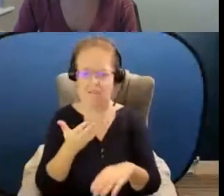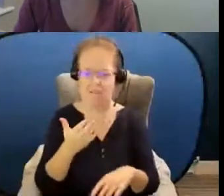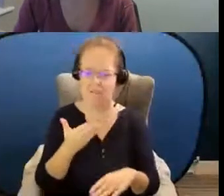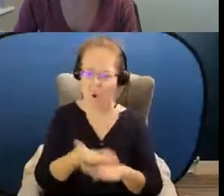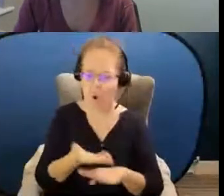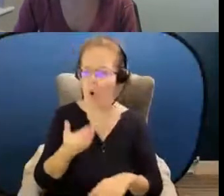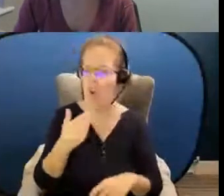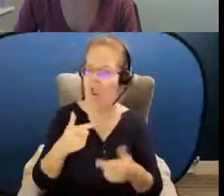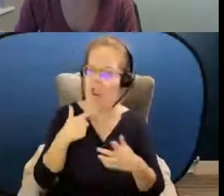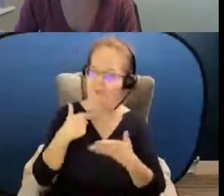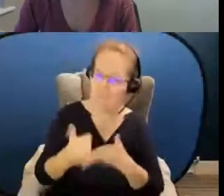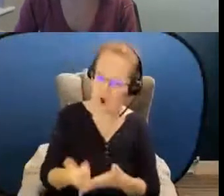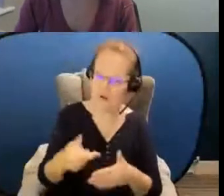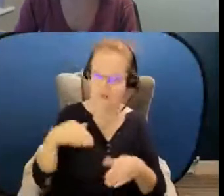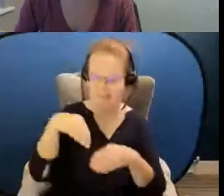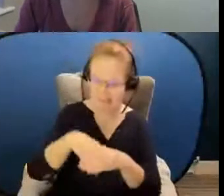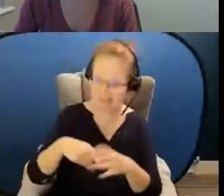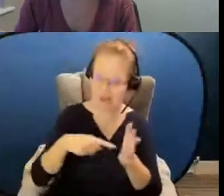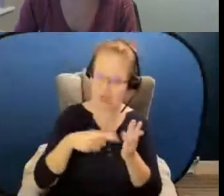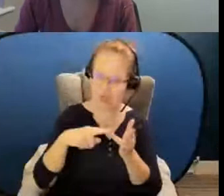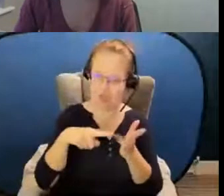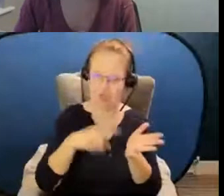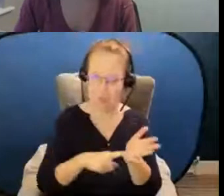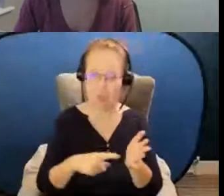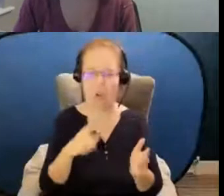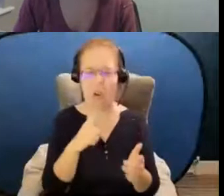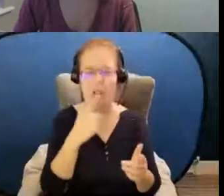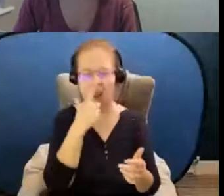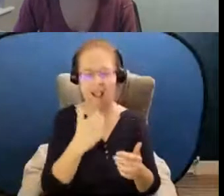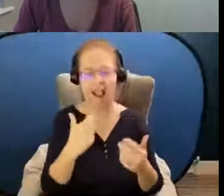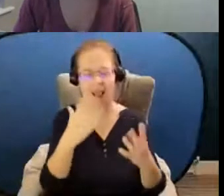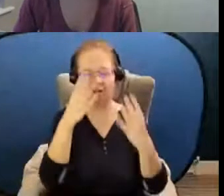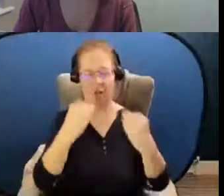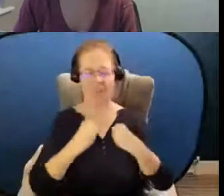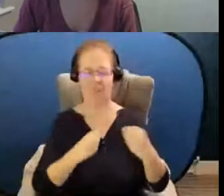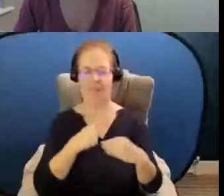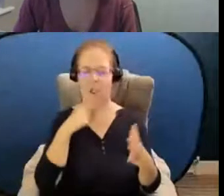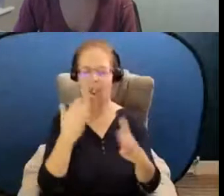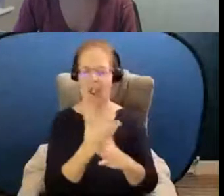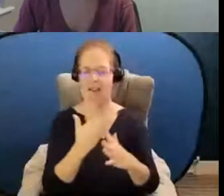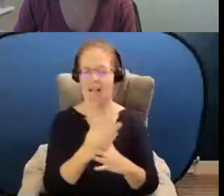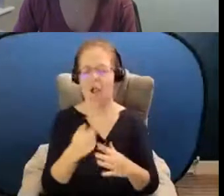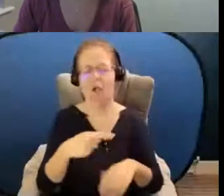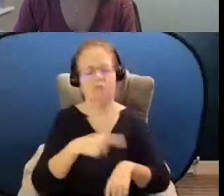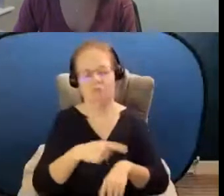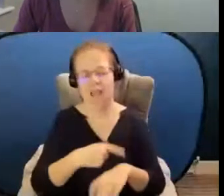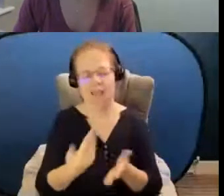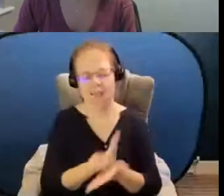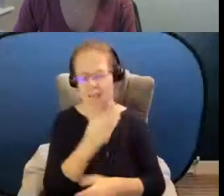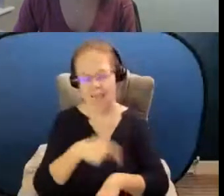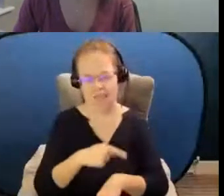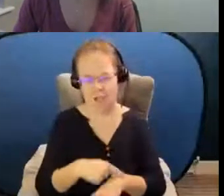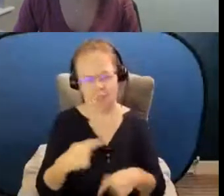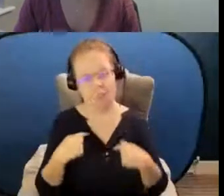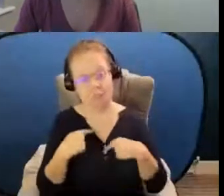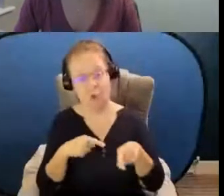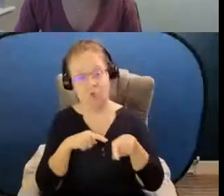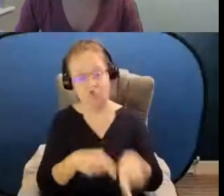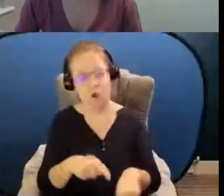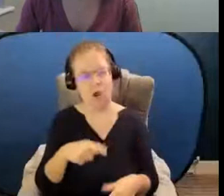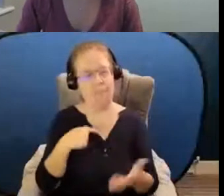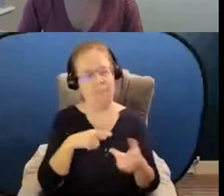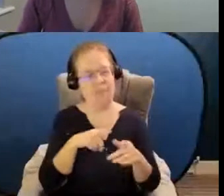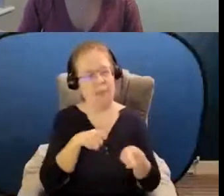learning how to use it as they're educating themselves about accessibility, I think is a good time saver. And we've definitely tried to follow that philosophy of